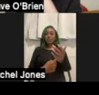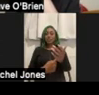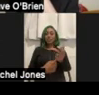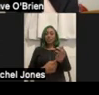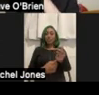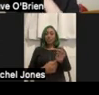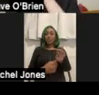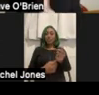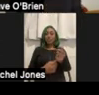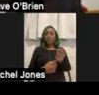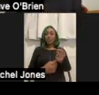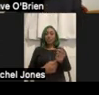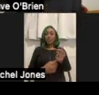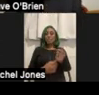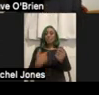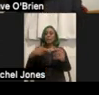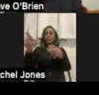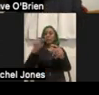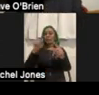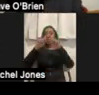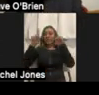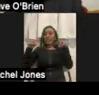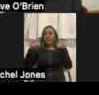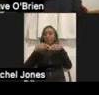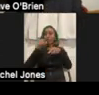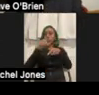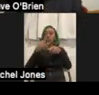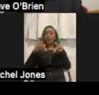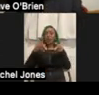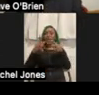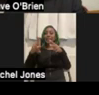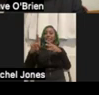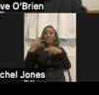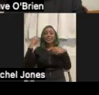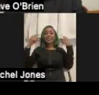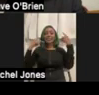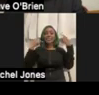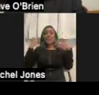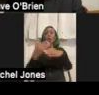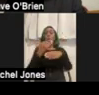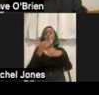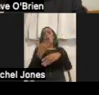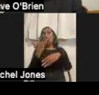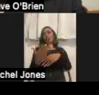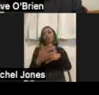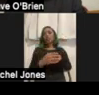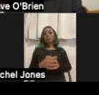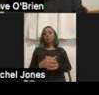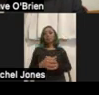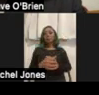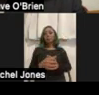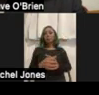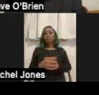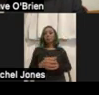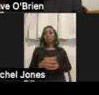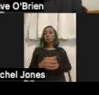So I've chosen an image here of a domestic worker editing a sound walk, partly because of the ways in which